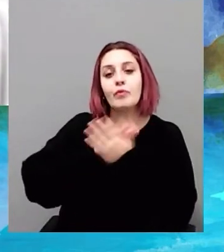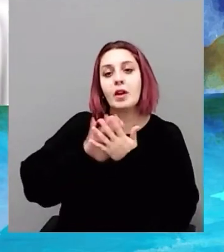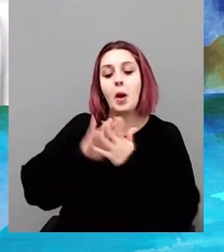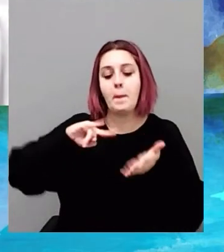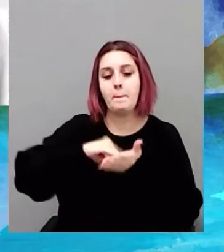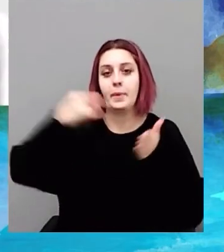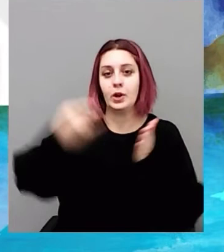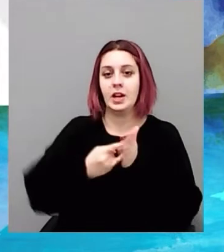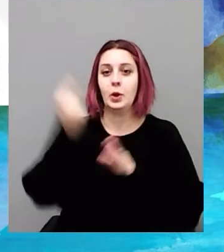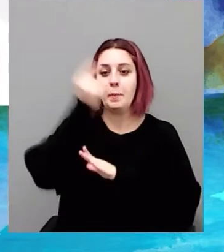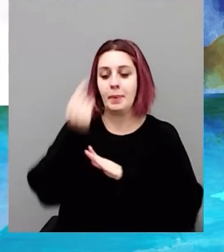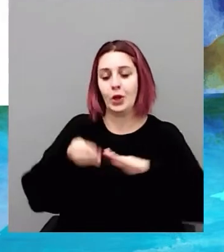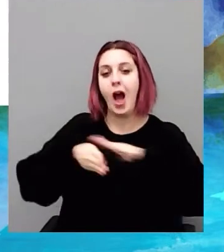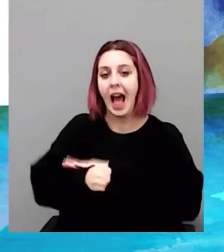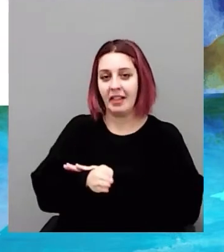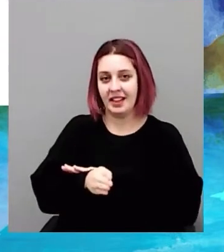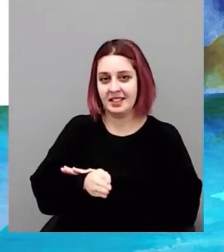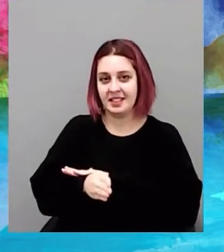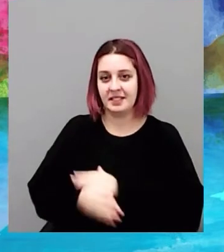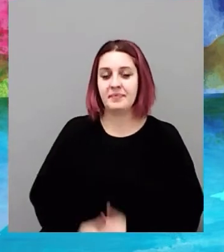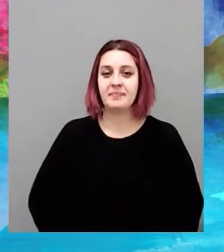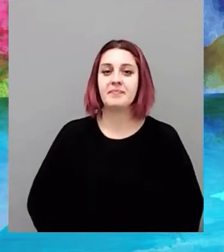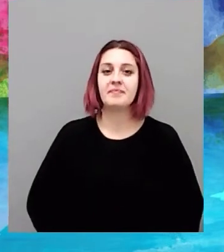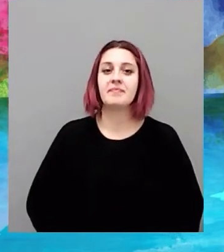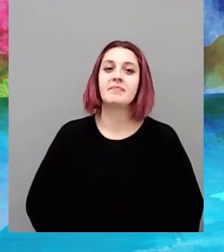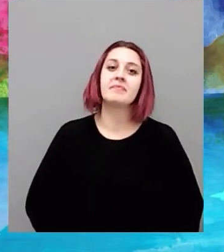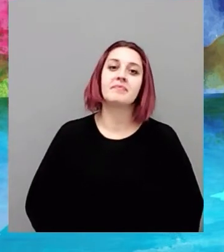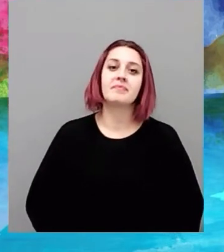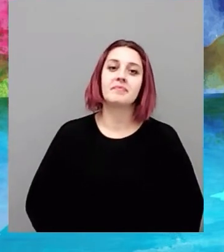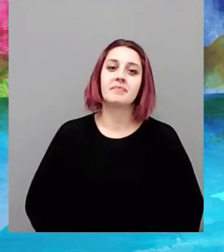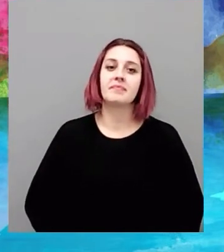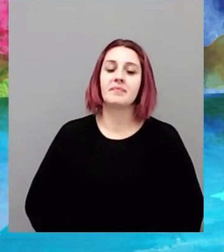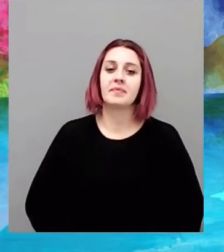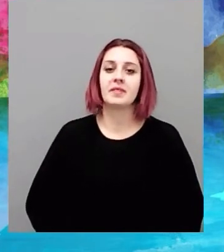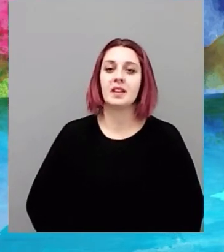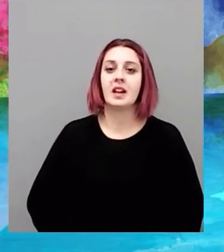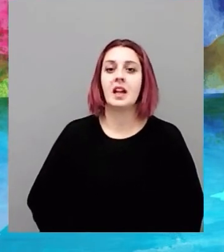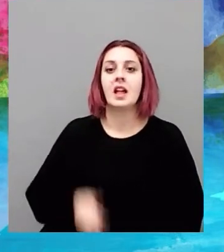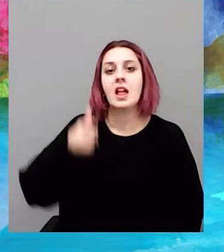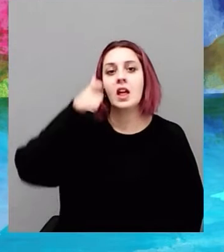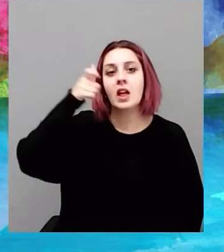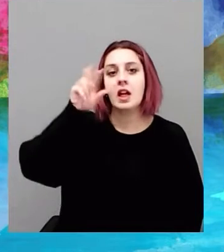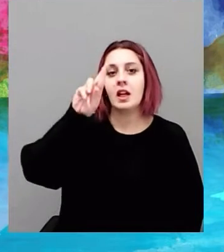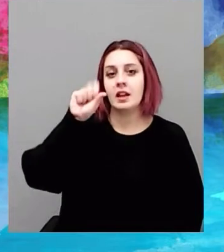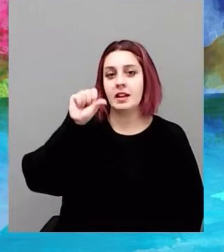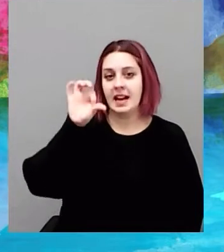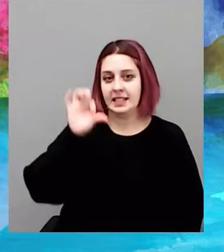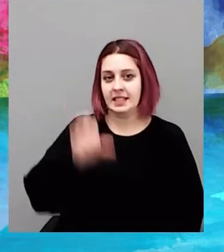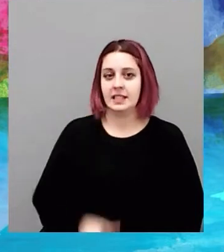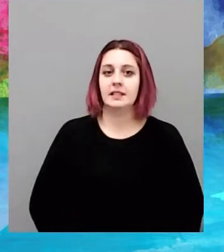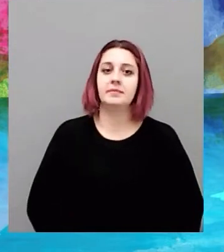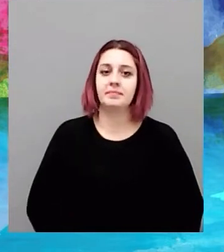municipality. Arras is a town in the north of France. Here you can see in blue the